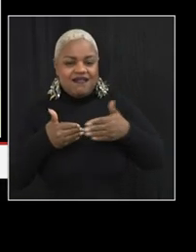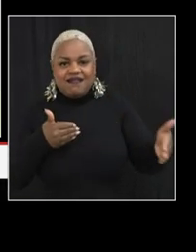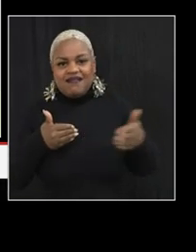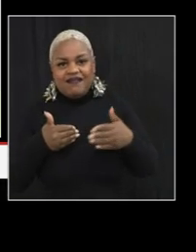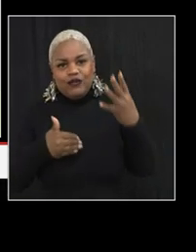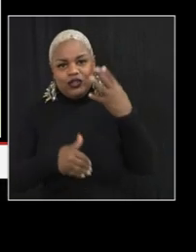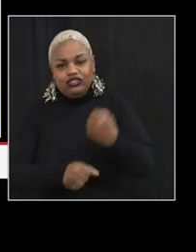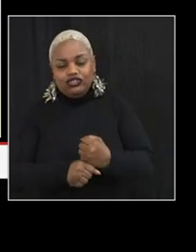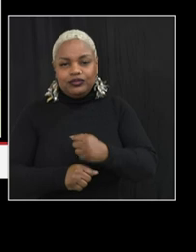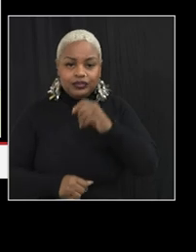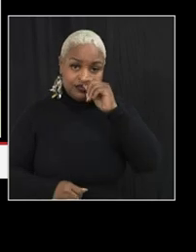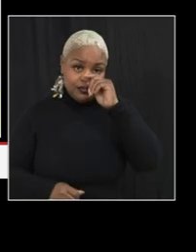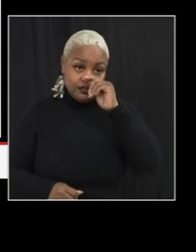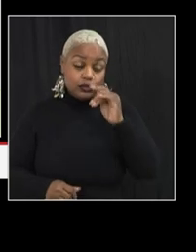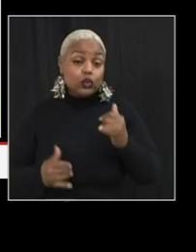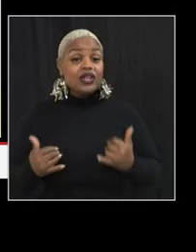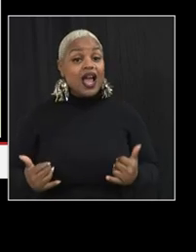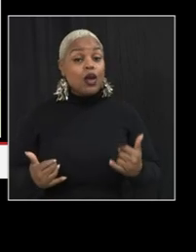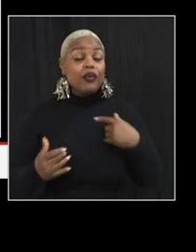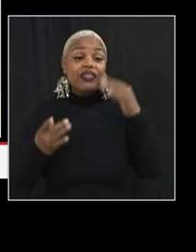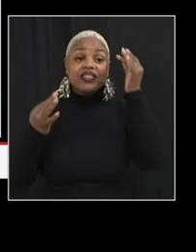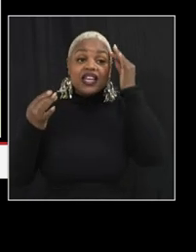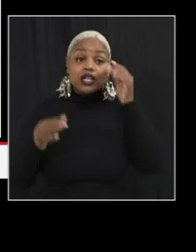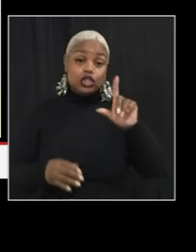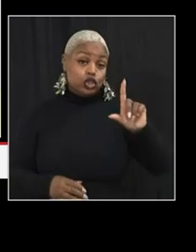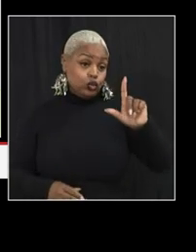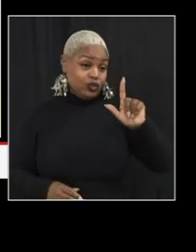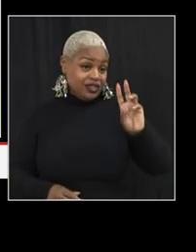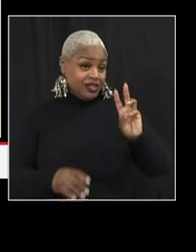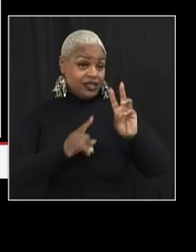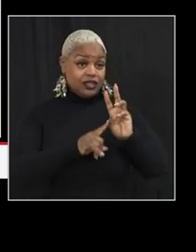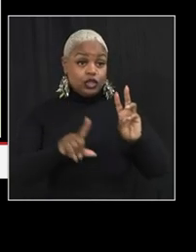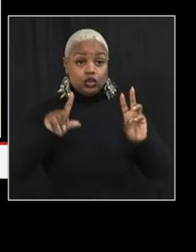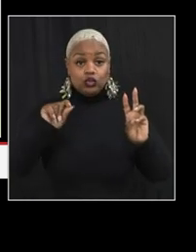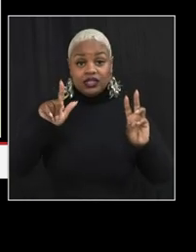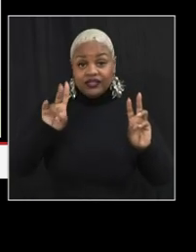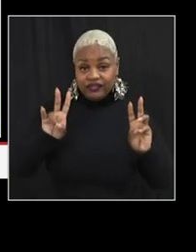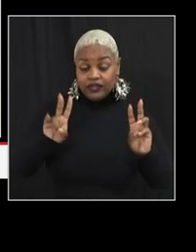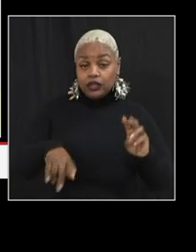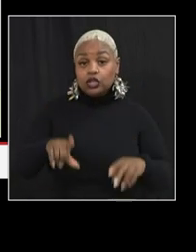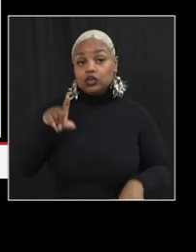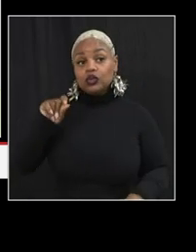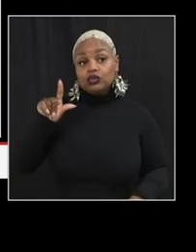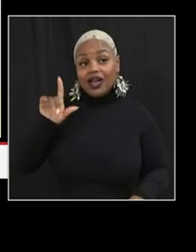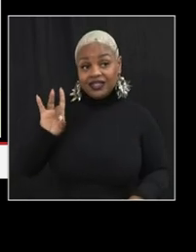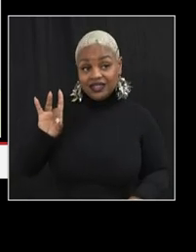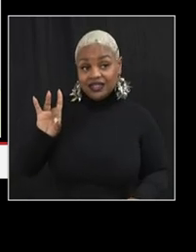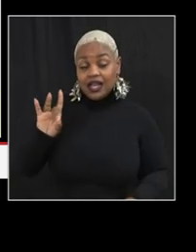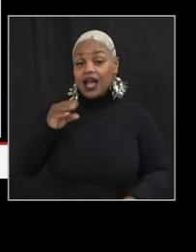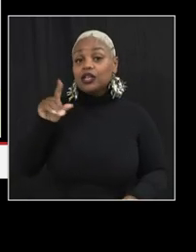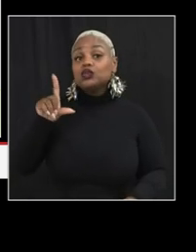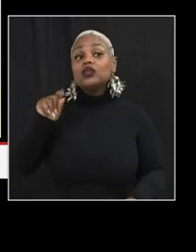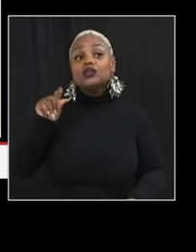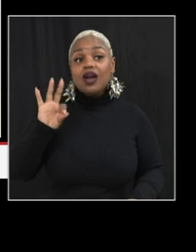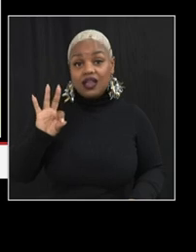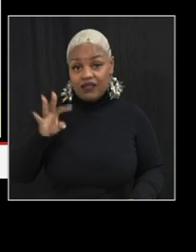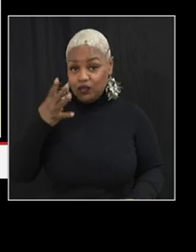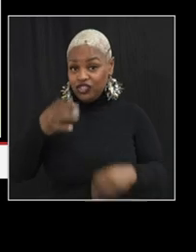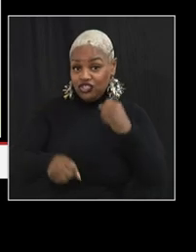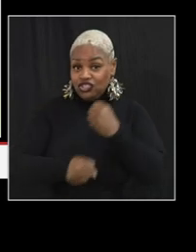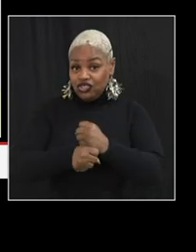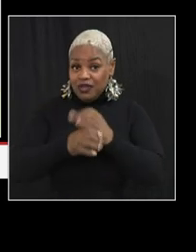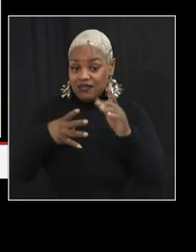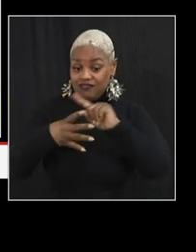2026, 2027, 2028, and 2029. And we have to show how our expenses will stay in line with each